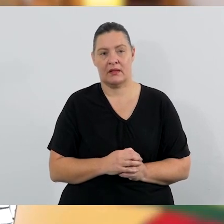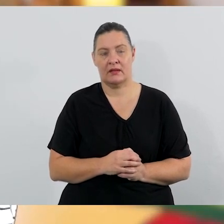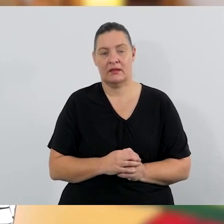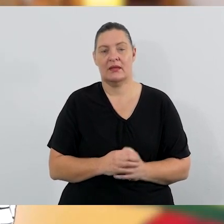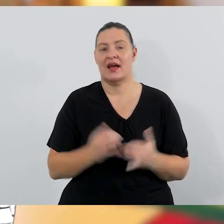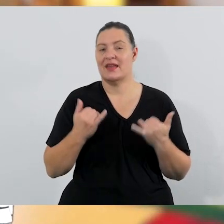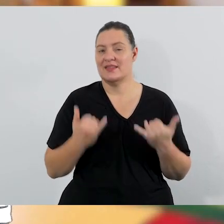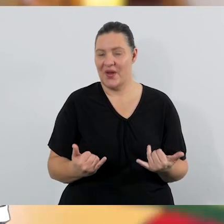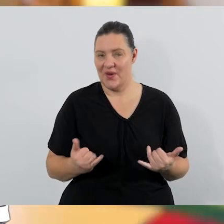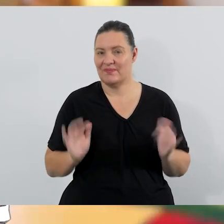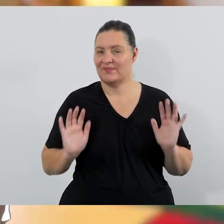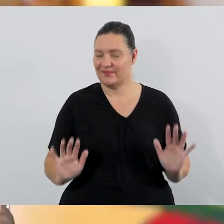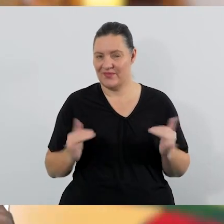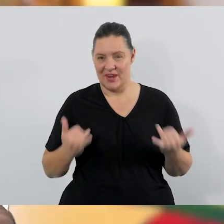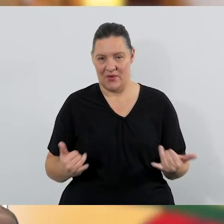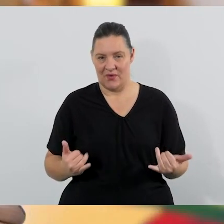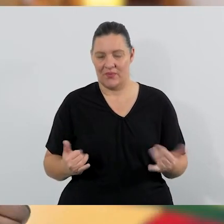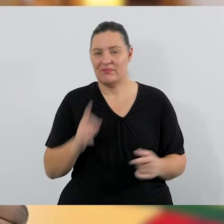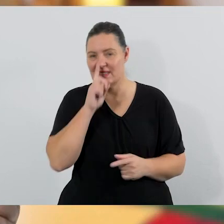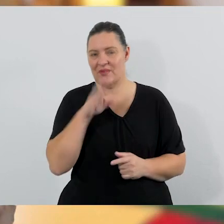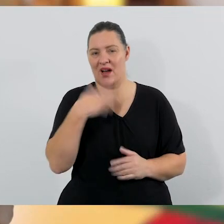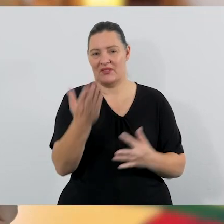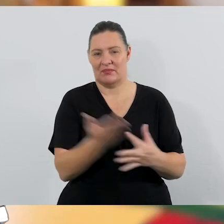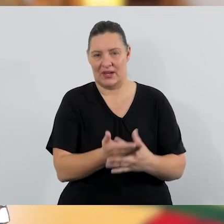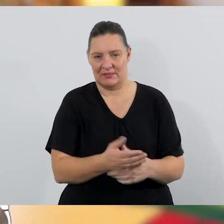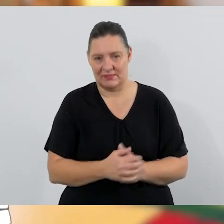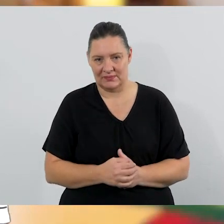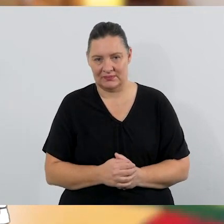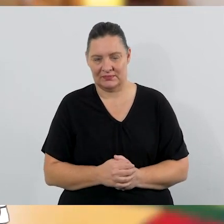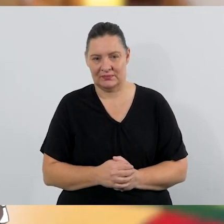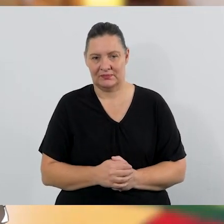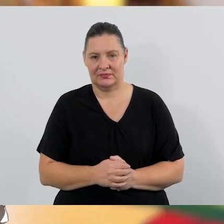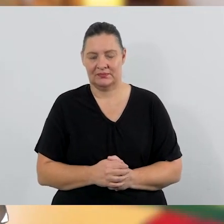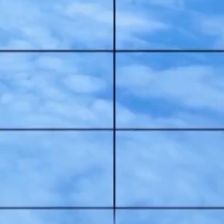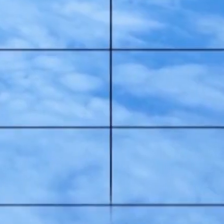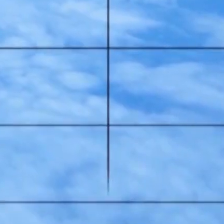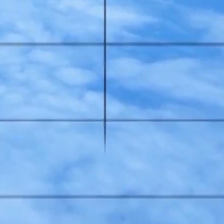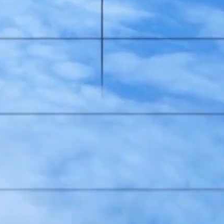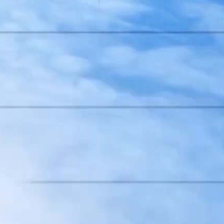from here, I am going to leave it here for now, and I'll see you after the ad break.